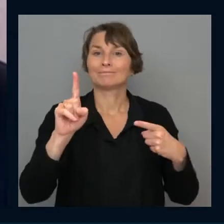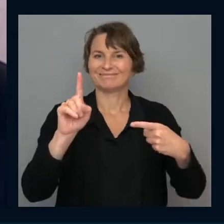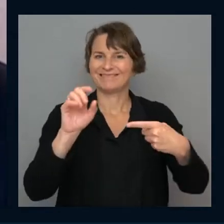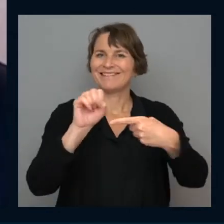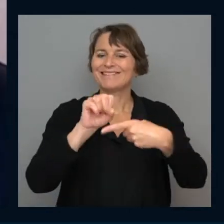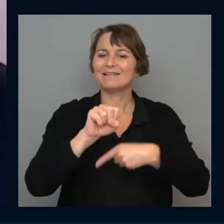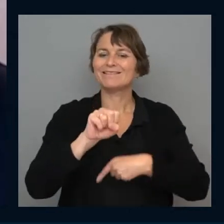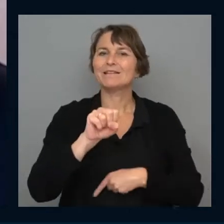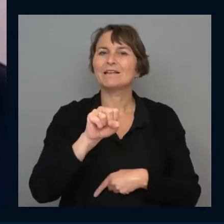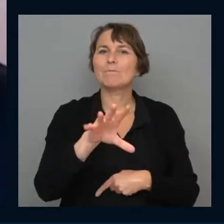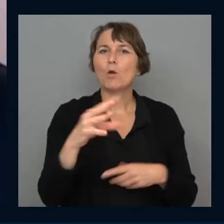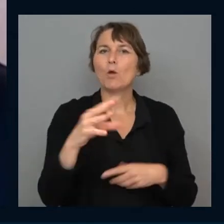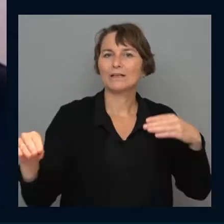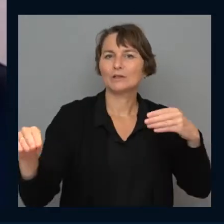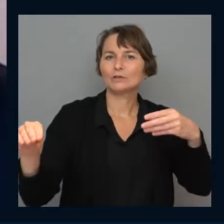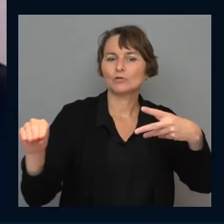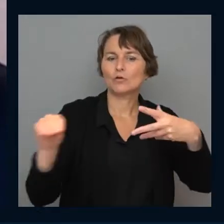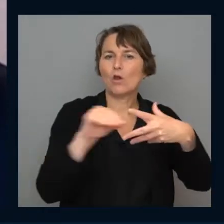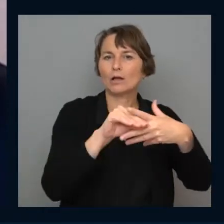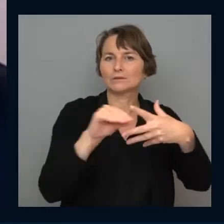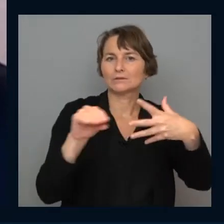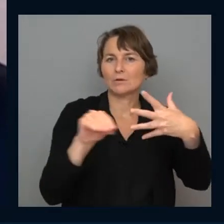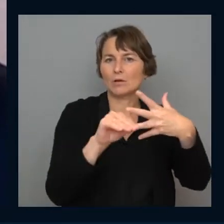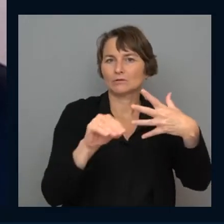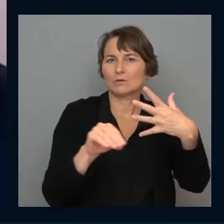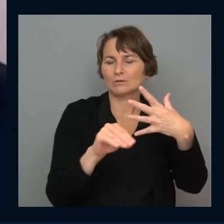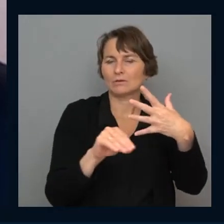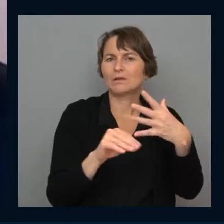do you deal with the databases when you deploy to slots?